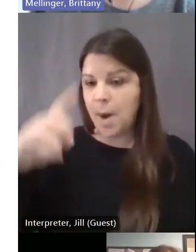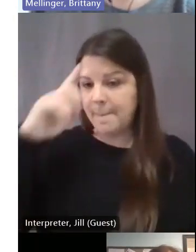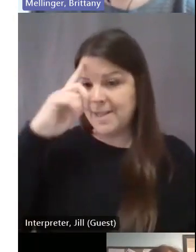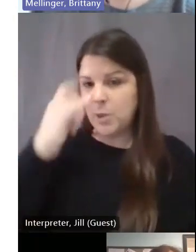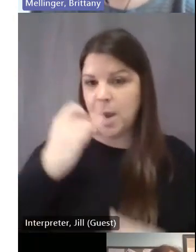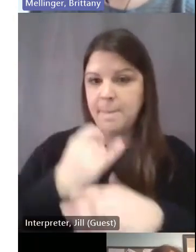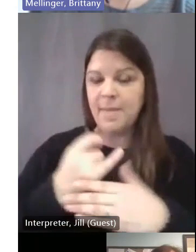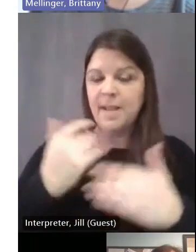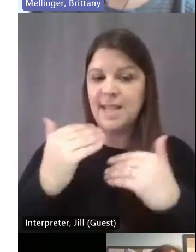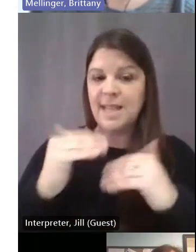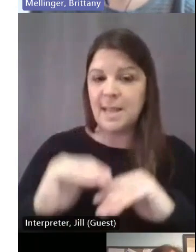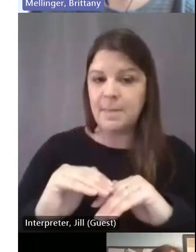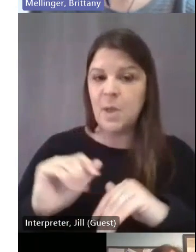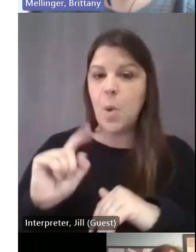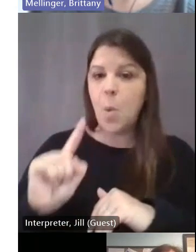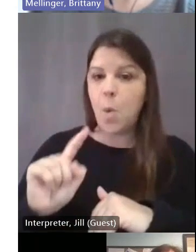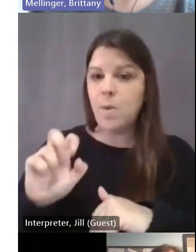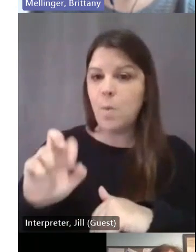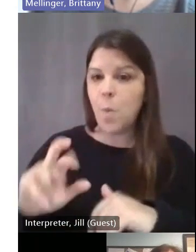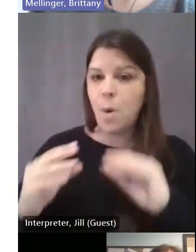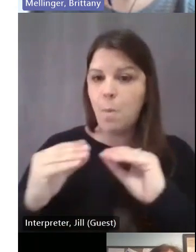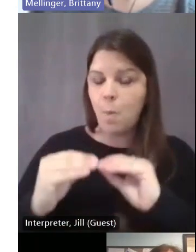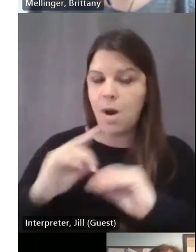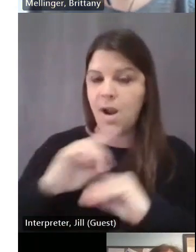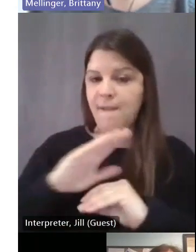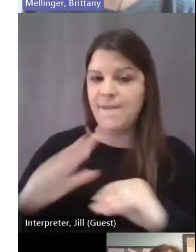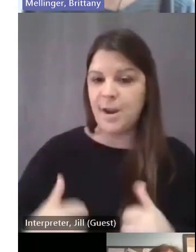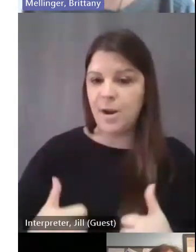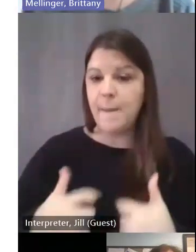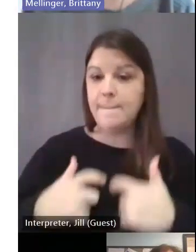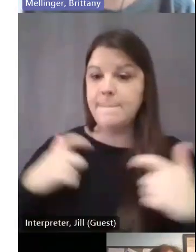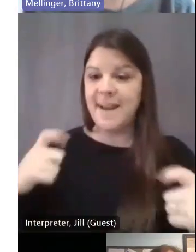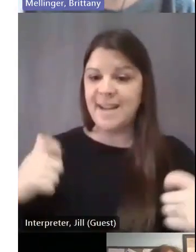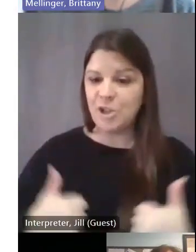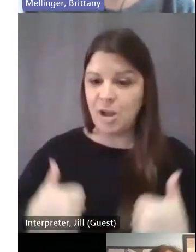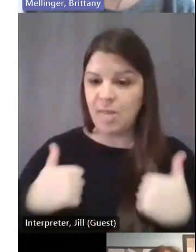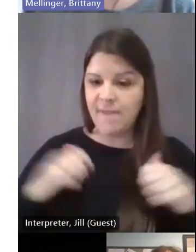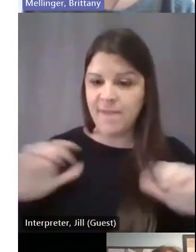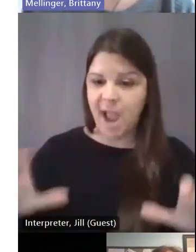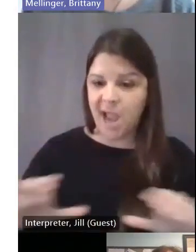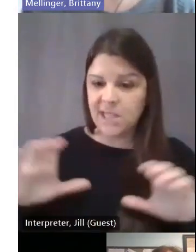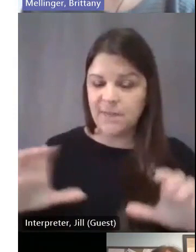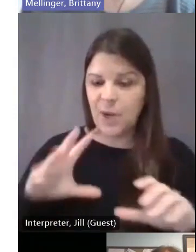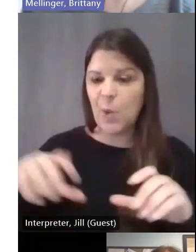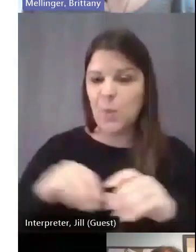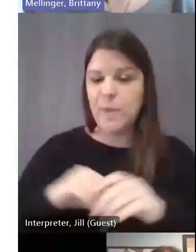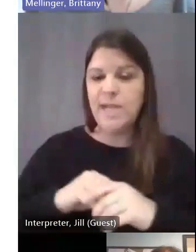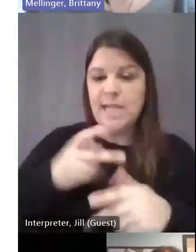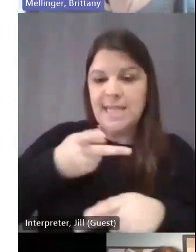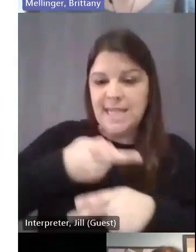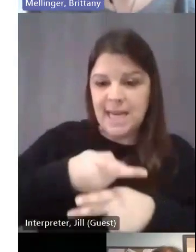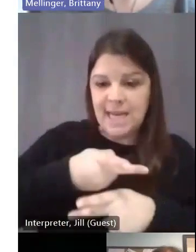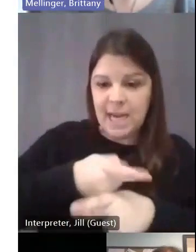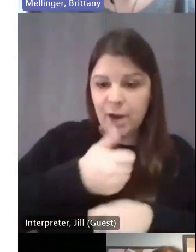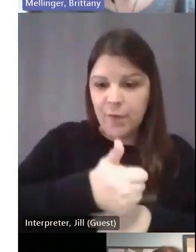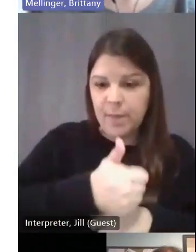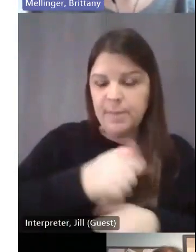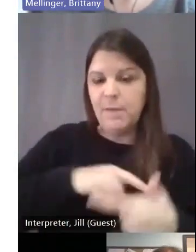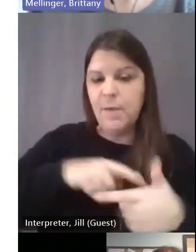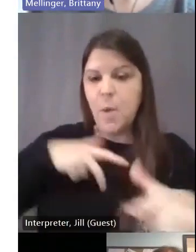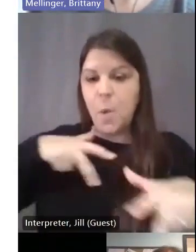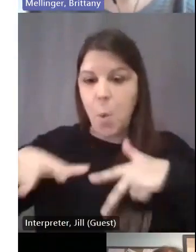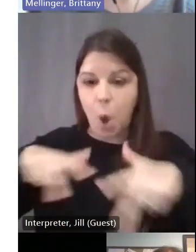substantially limits one or more of a person's major life activities. So some examples of this include caring for oneself, walking,